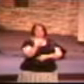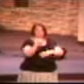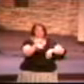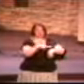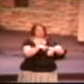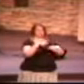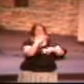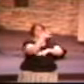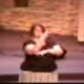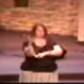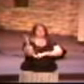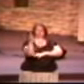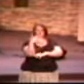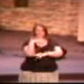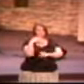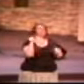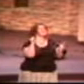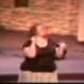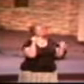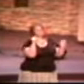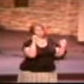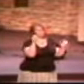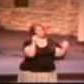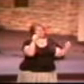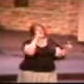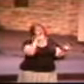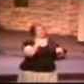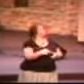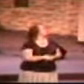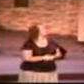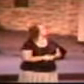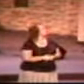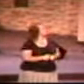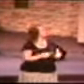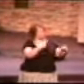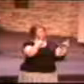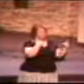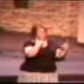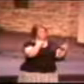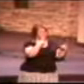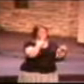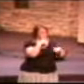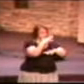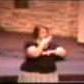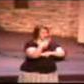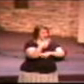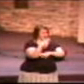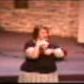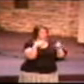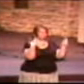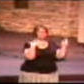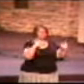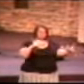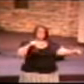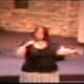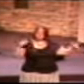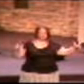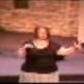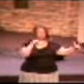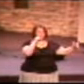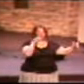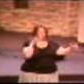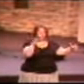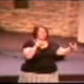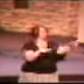you're missing out on some great perspective. The redwood trees are enormous. And I'm not talking about the